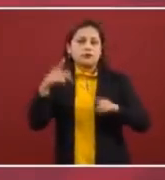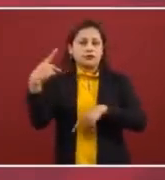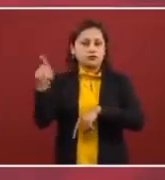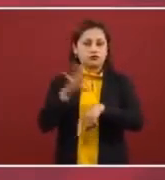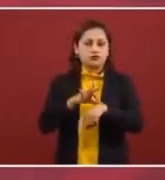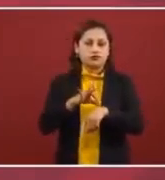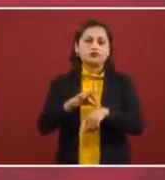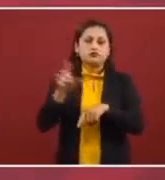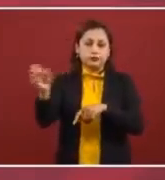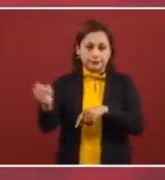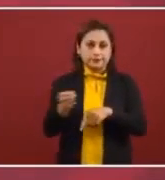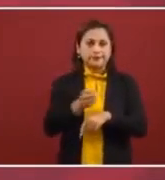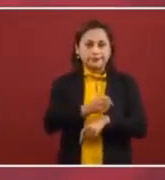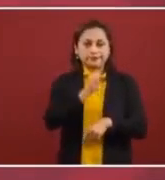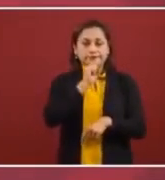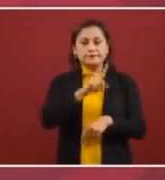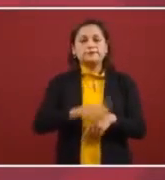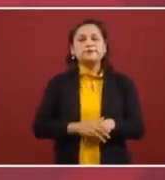proper area.